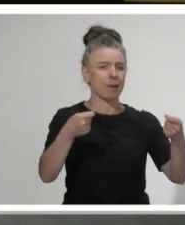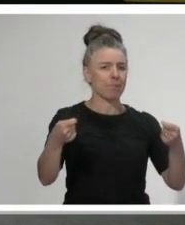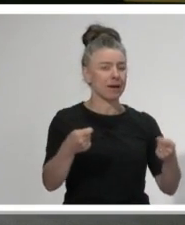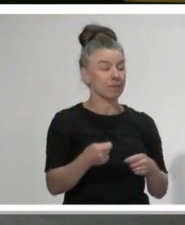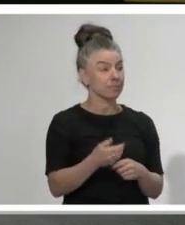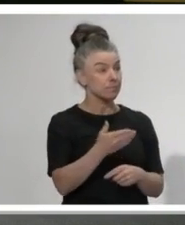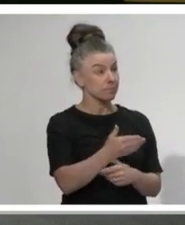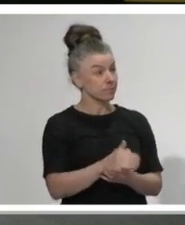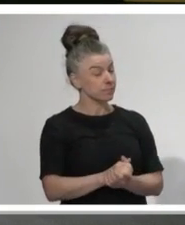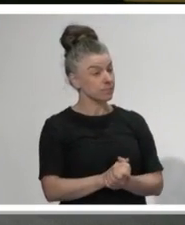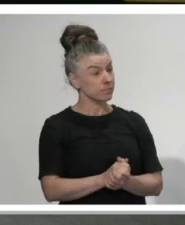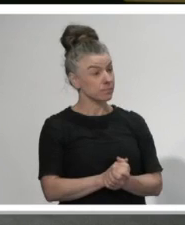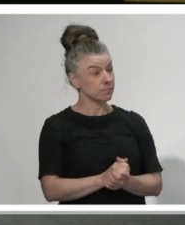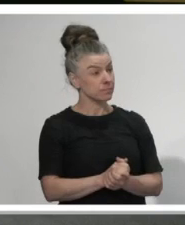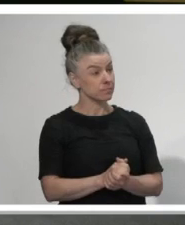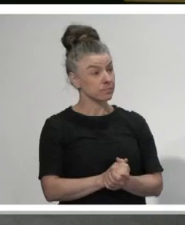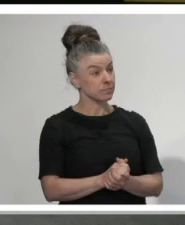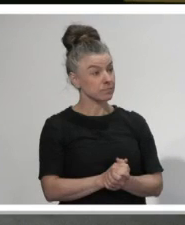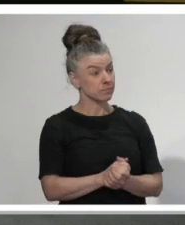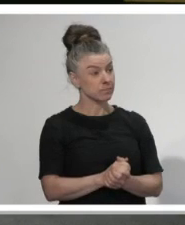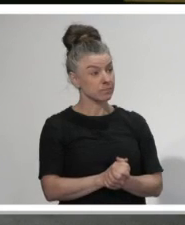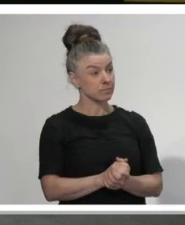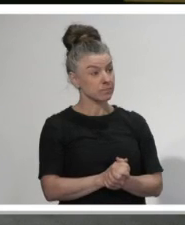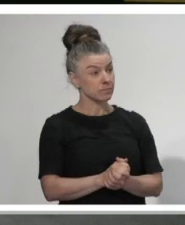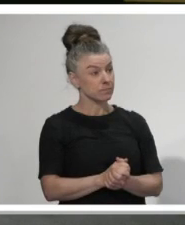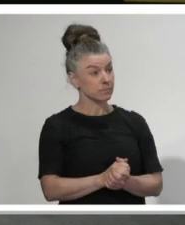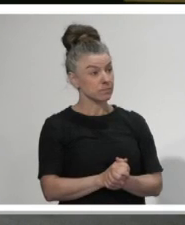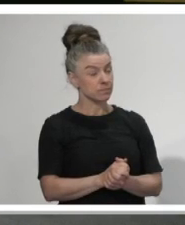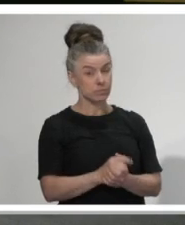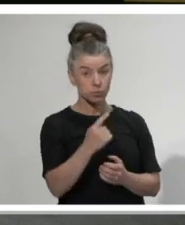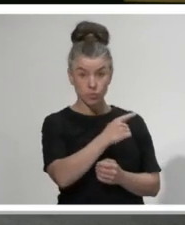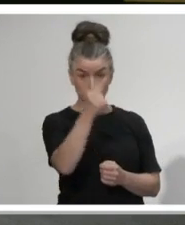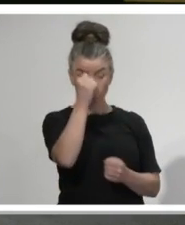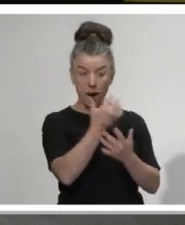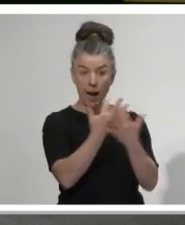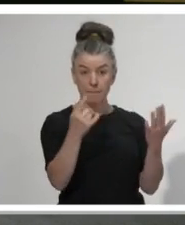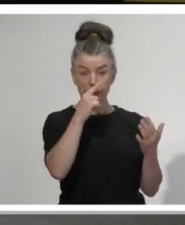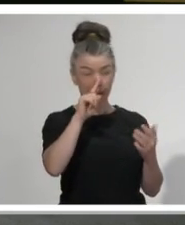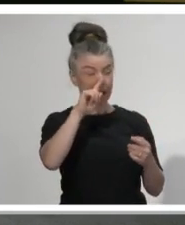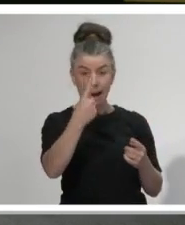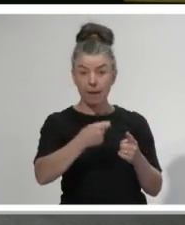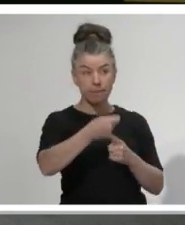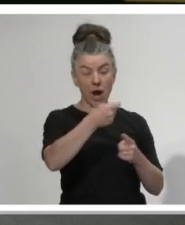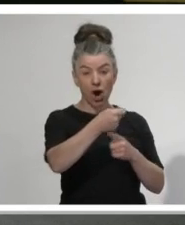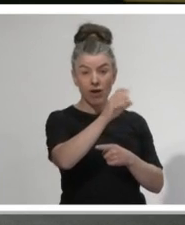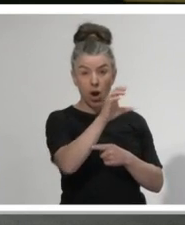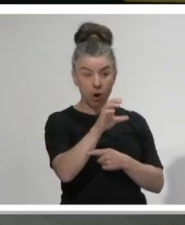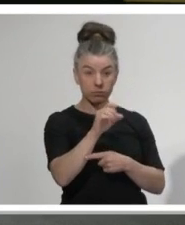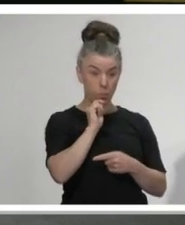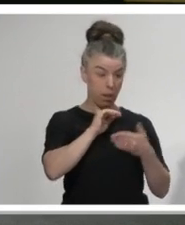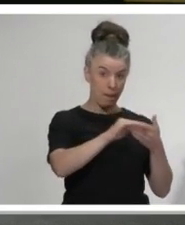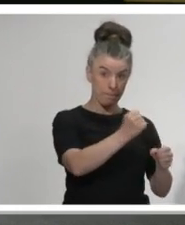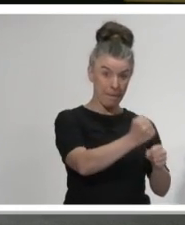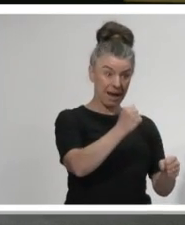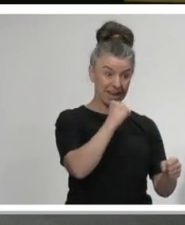any forecasts on the number of defaults and the financial cost of it, and are you offering any help to banks to cover those losses? Well, obviously